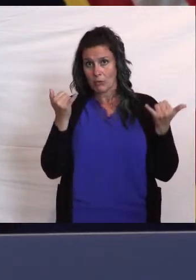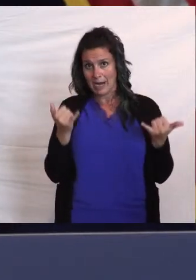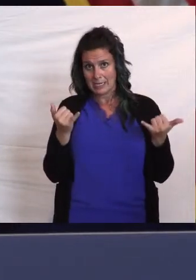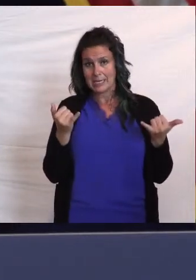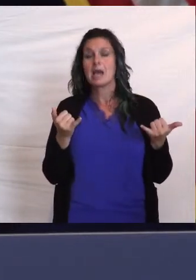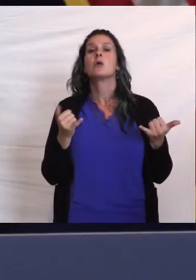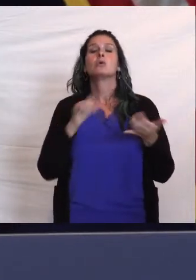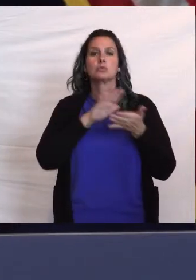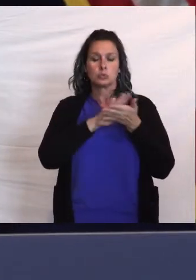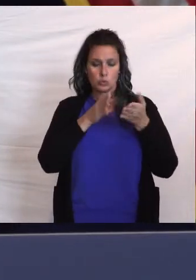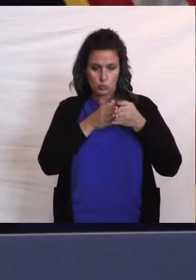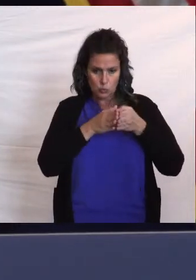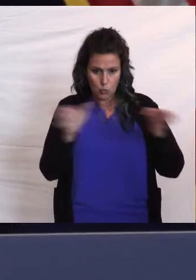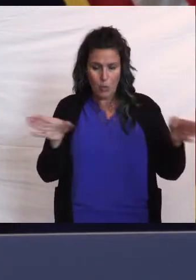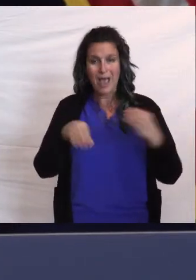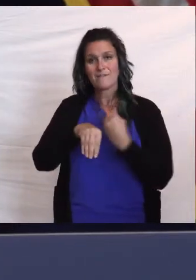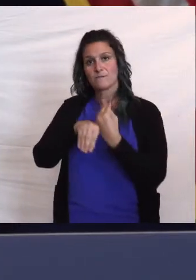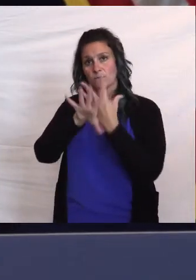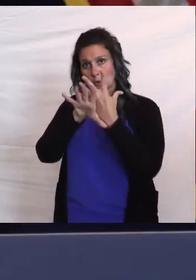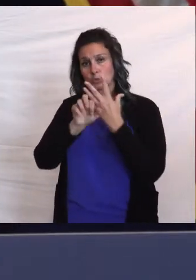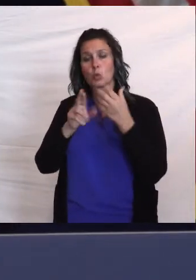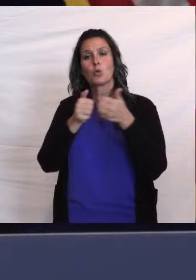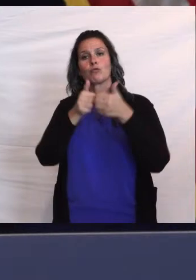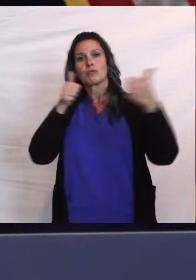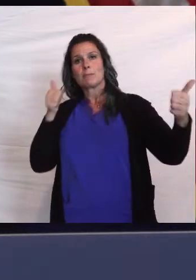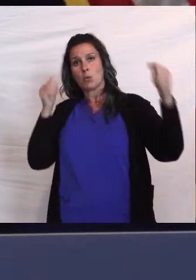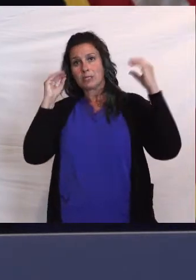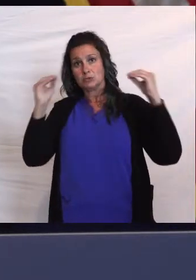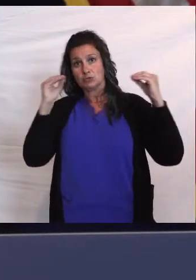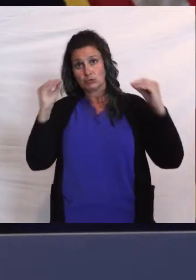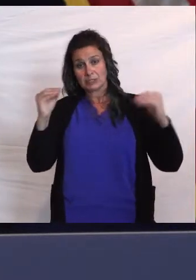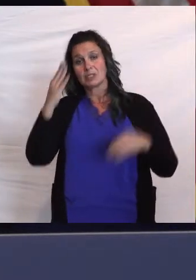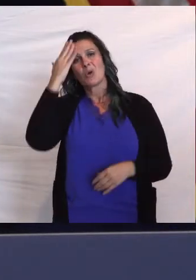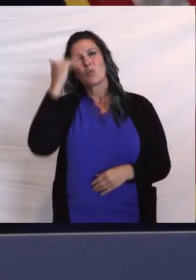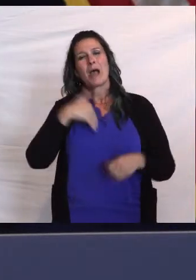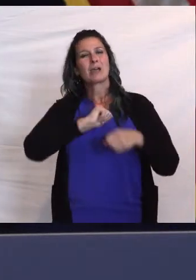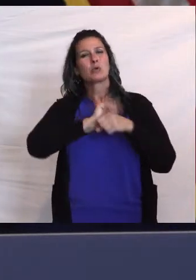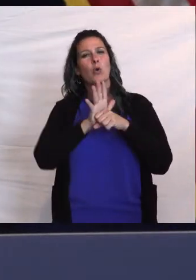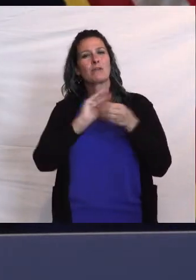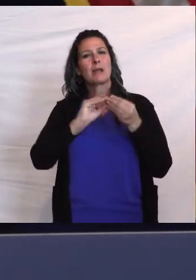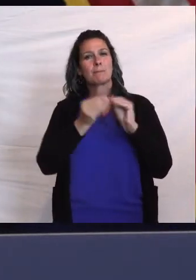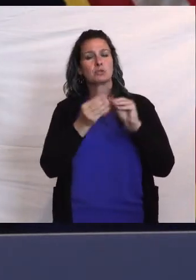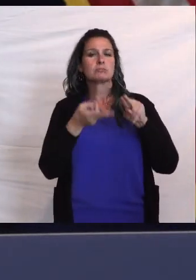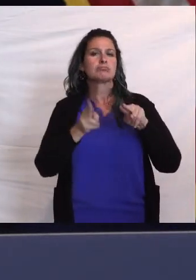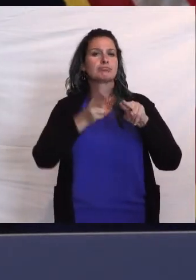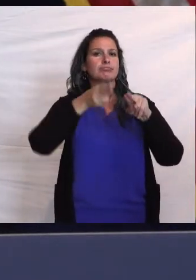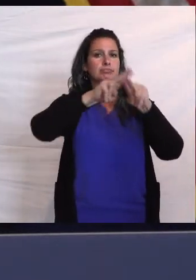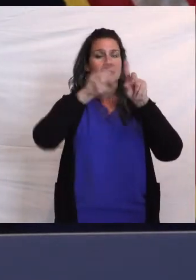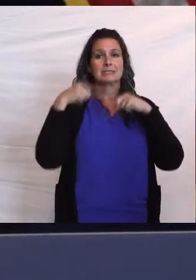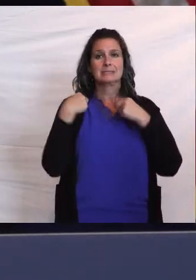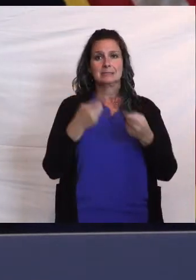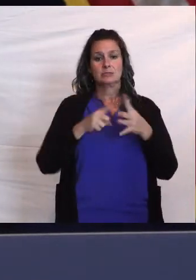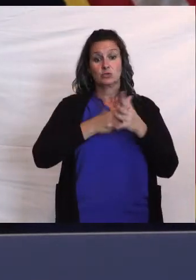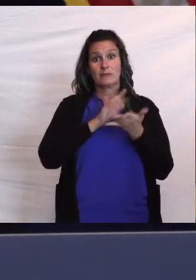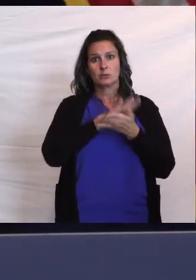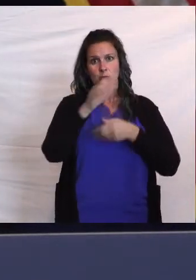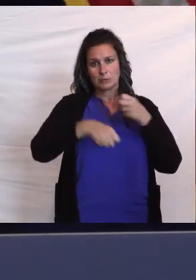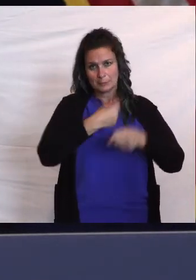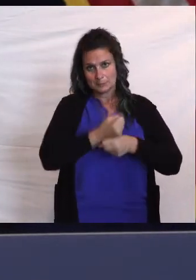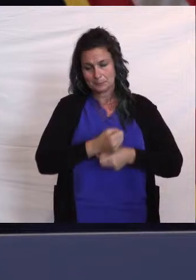implemented school-wide virtual or remote instruction due to COVID-19 since the start of the school